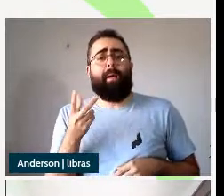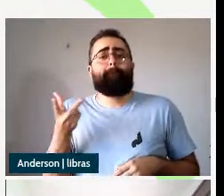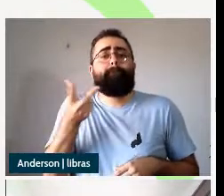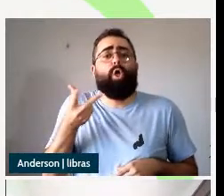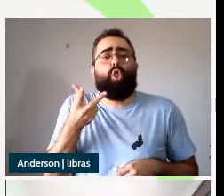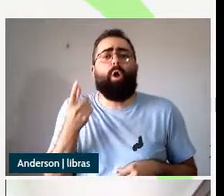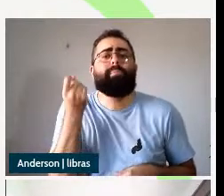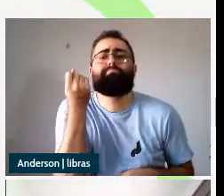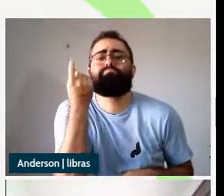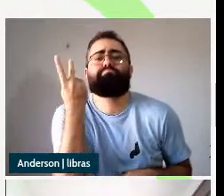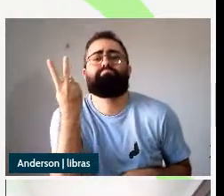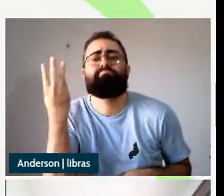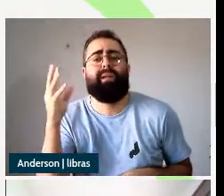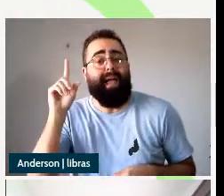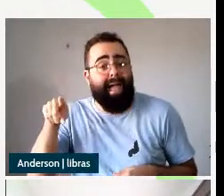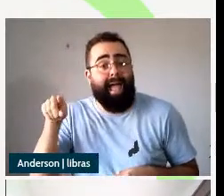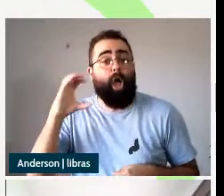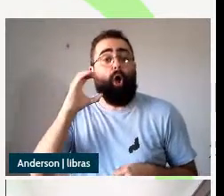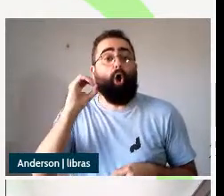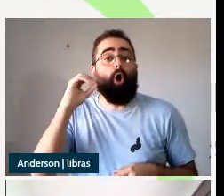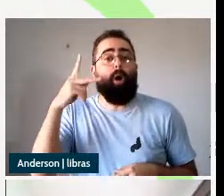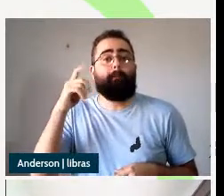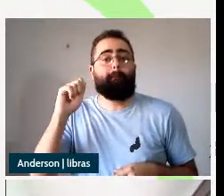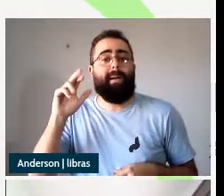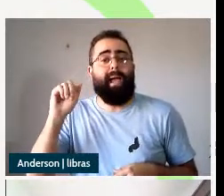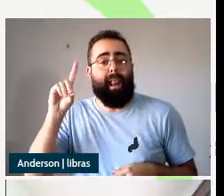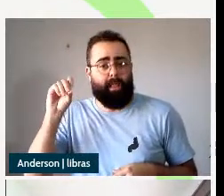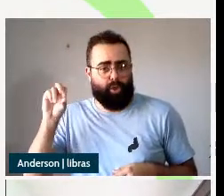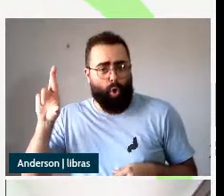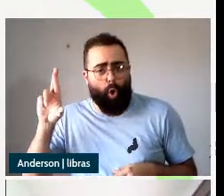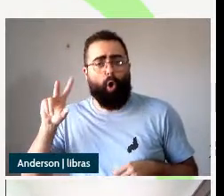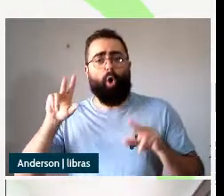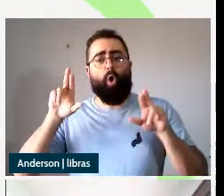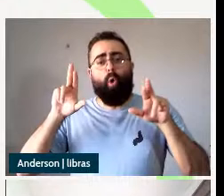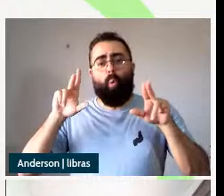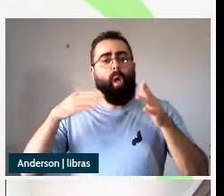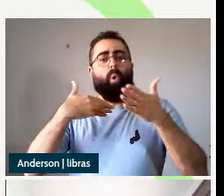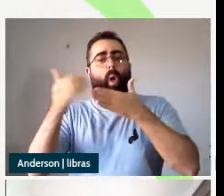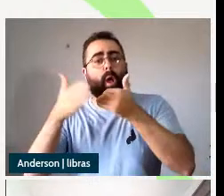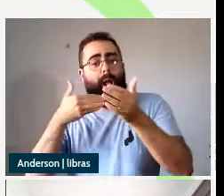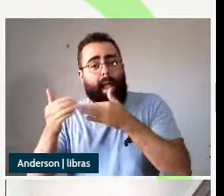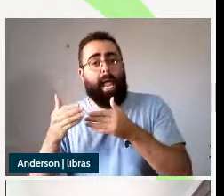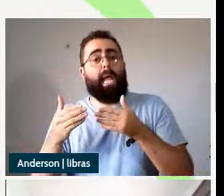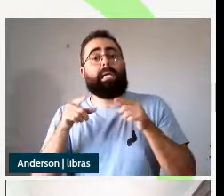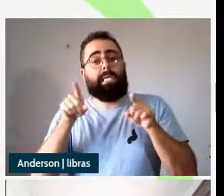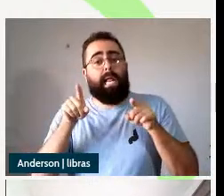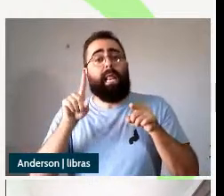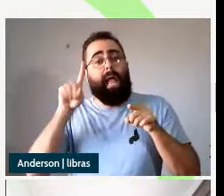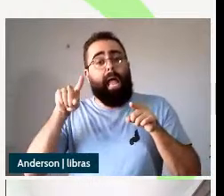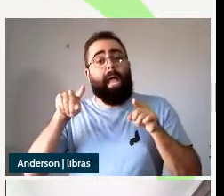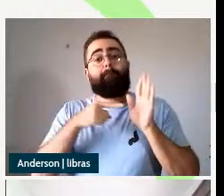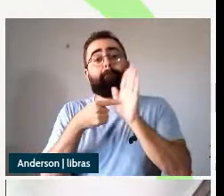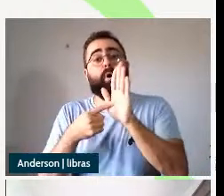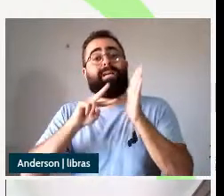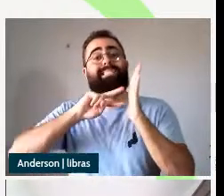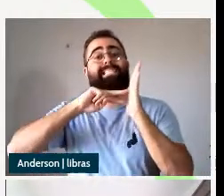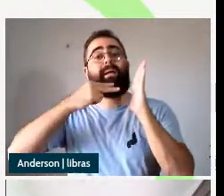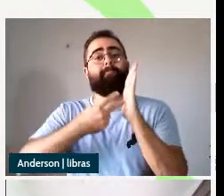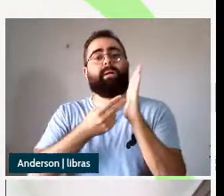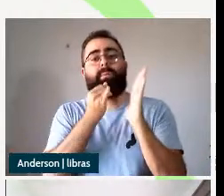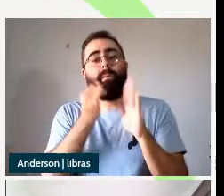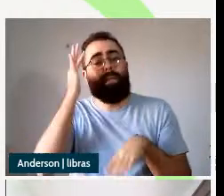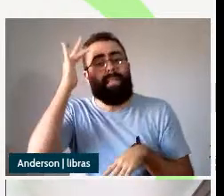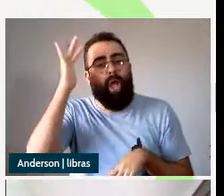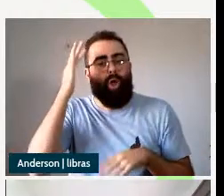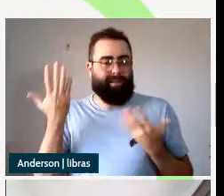covert operators. A for all, which gives it the universal flavor, and an exhaustification, which basically, what does